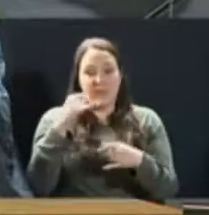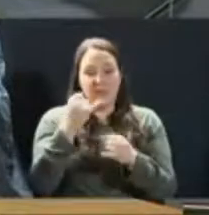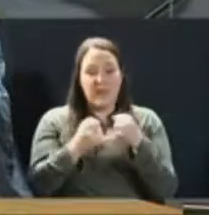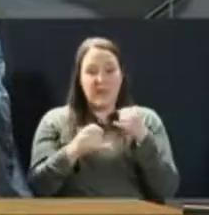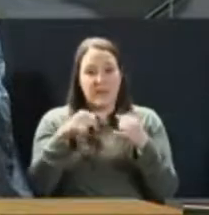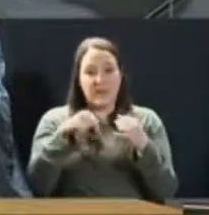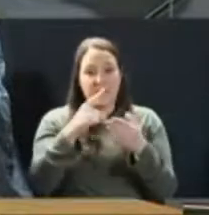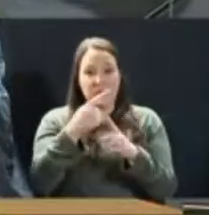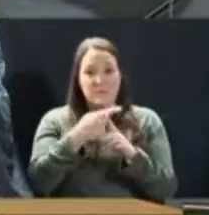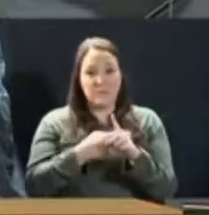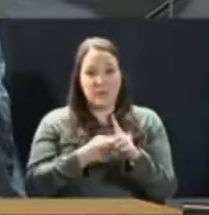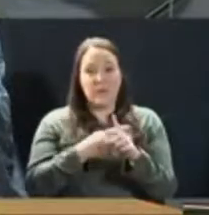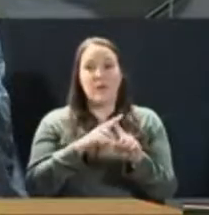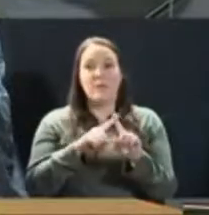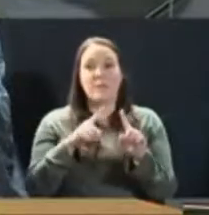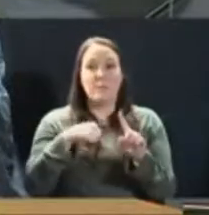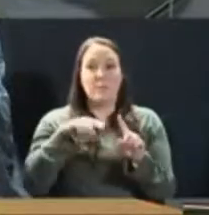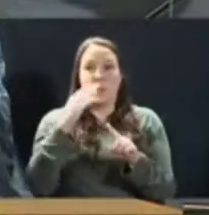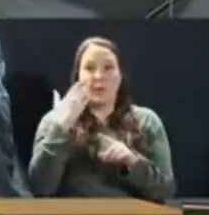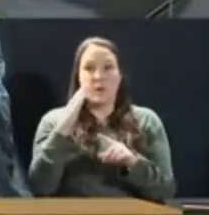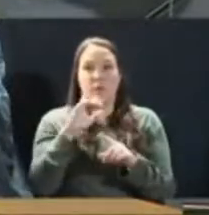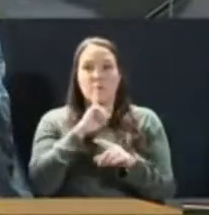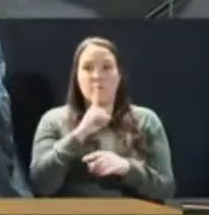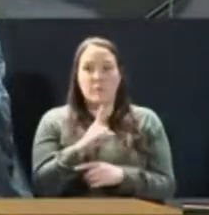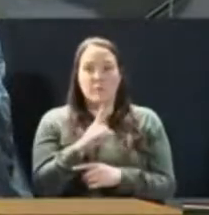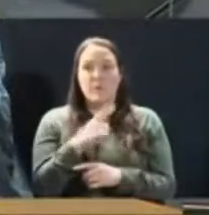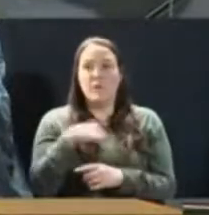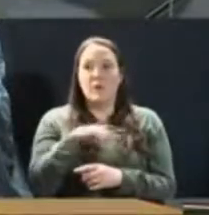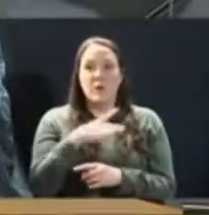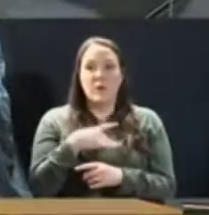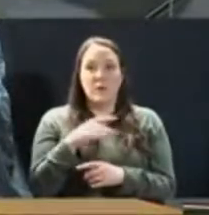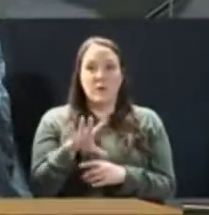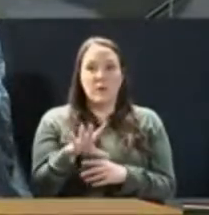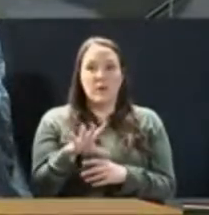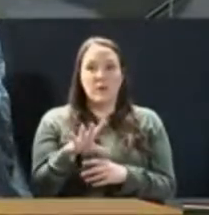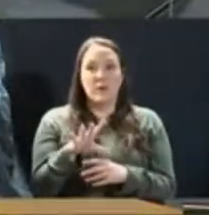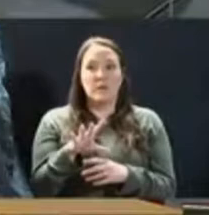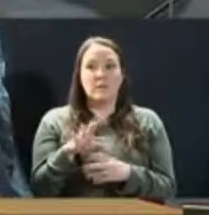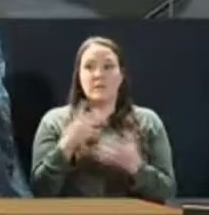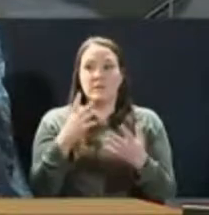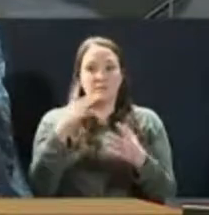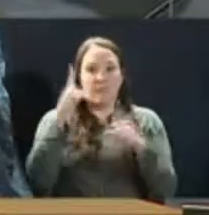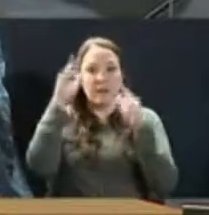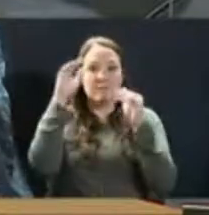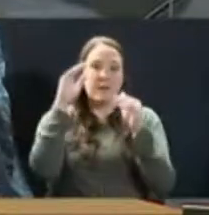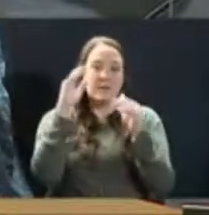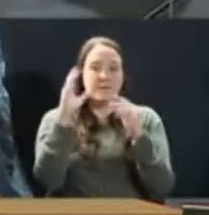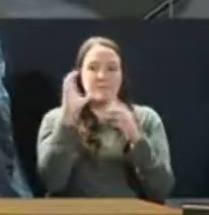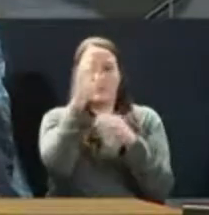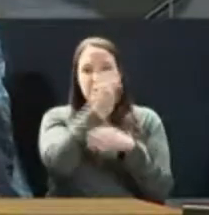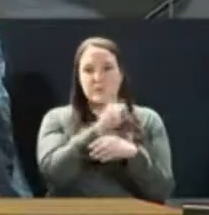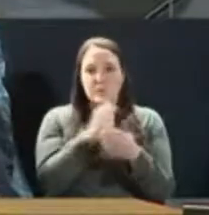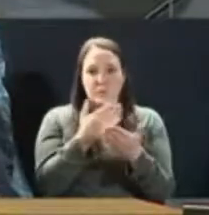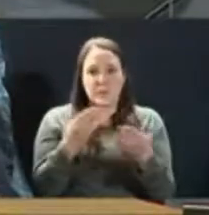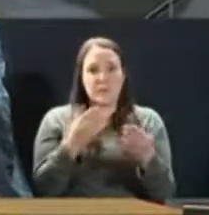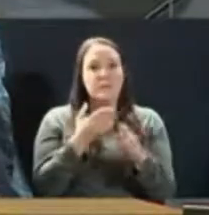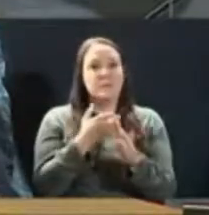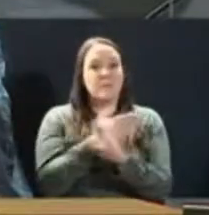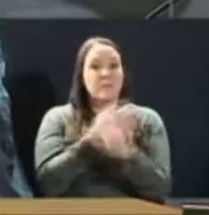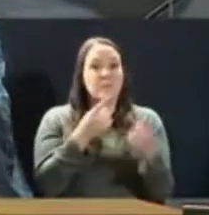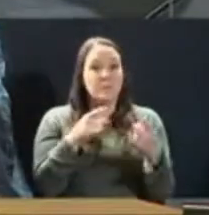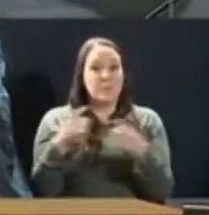month. We didn't know for sure. We don't like to project things and say things before they happen.